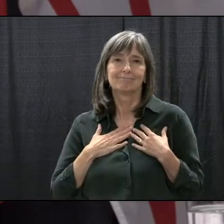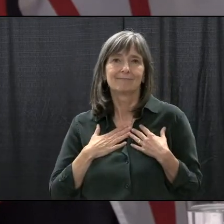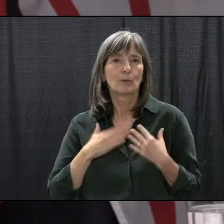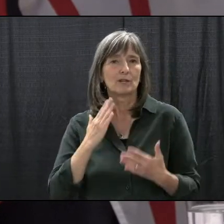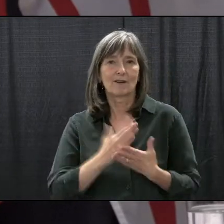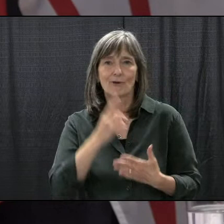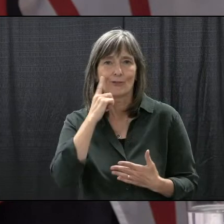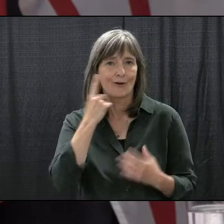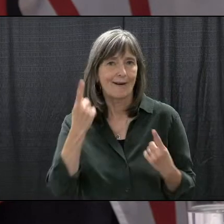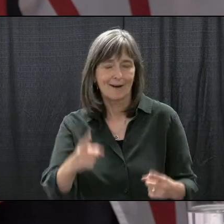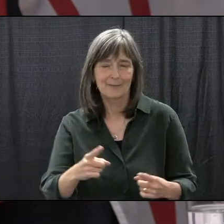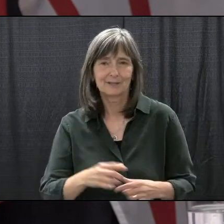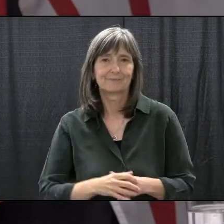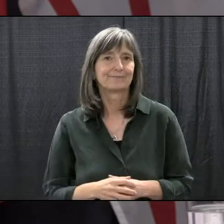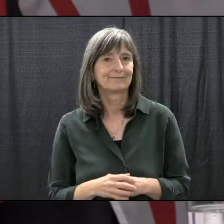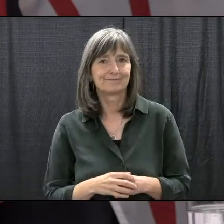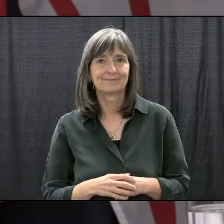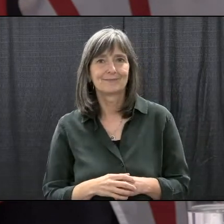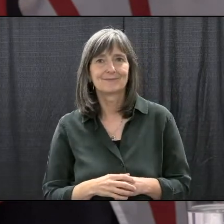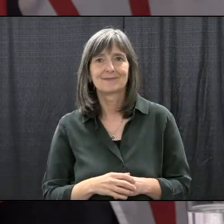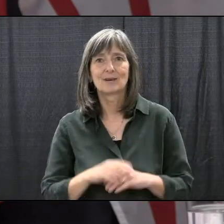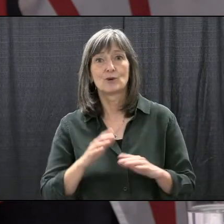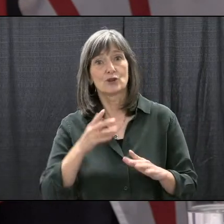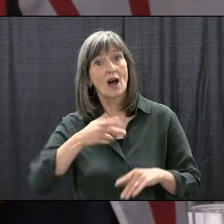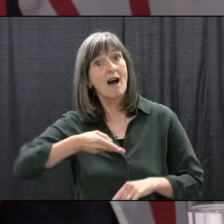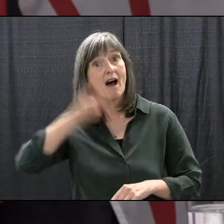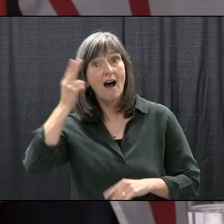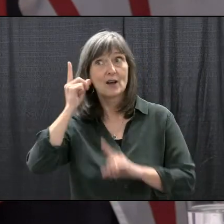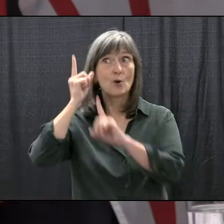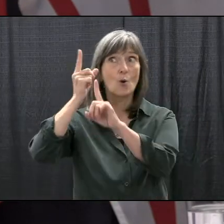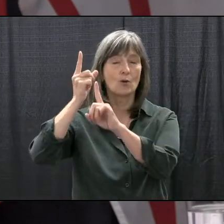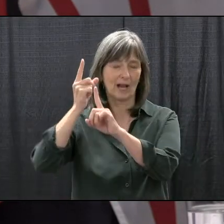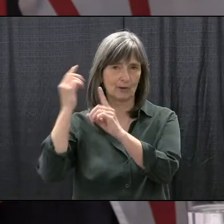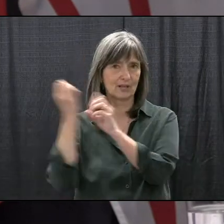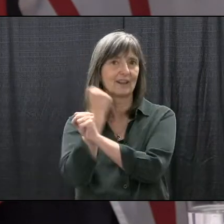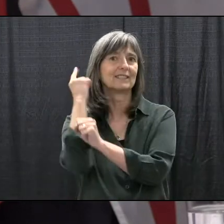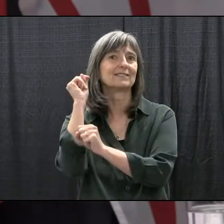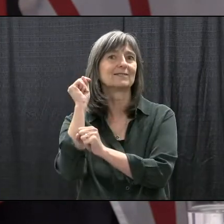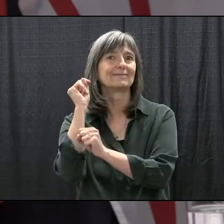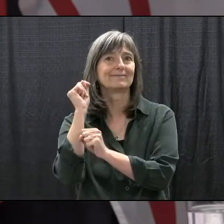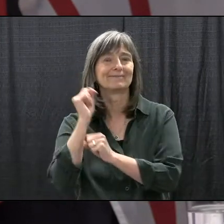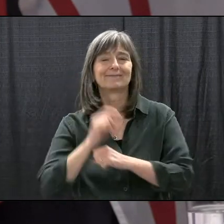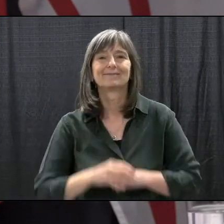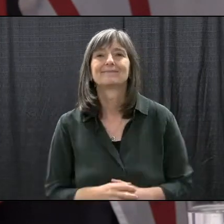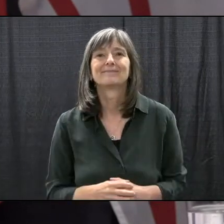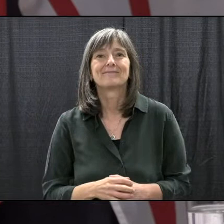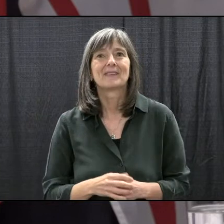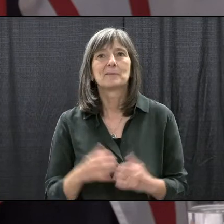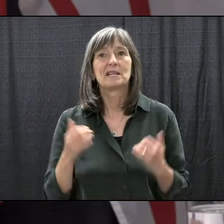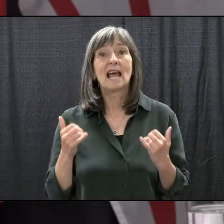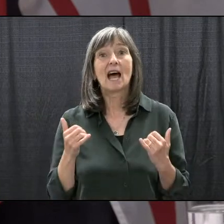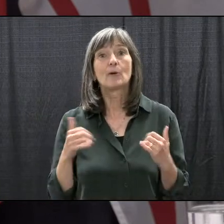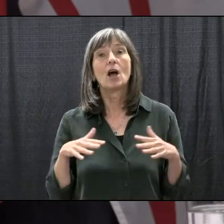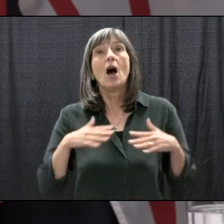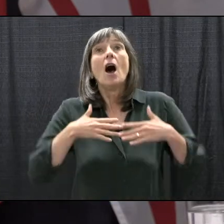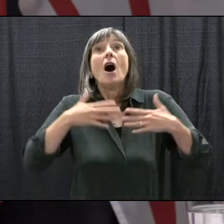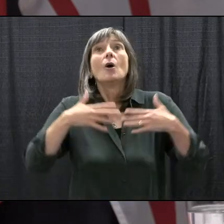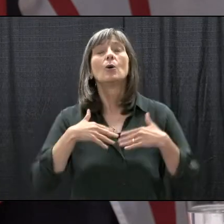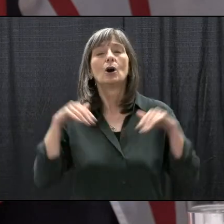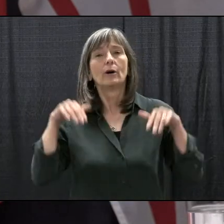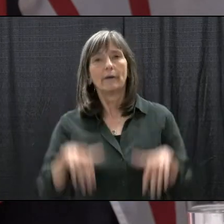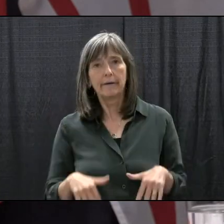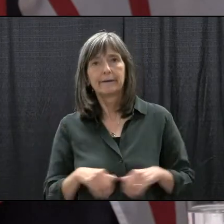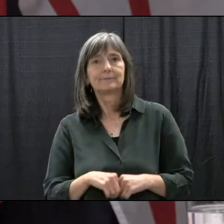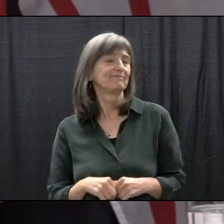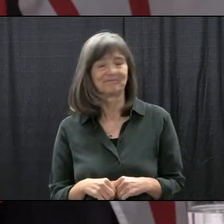an incredible target to set, and now that we've met it, I think we all we can't breathe a sigh of relief, but we